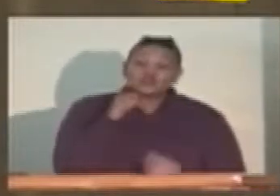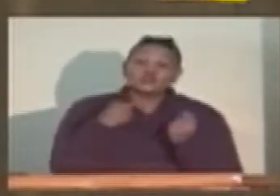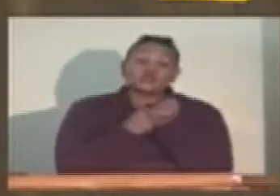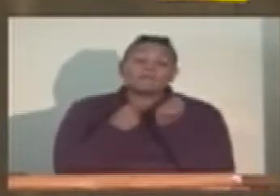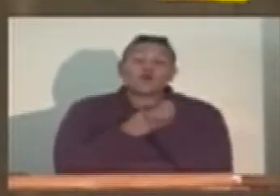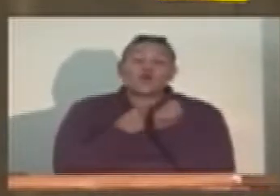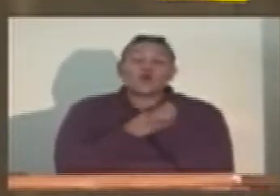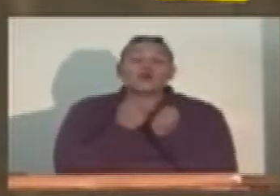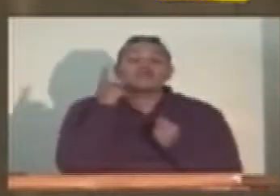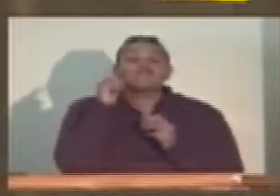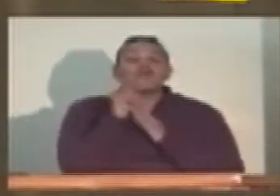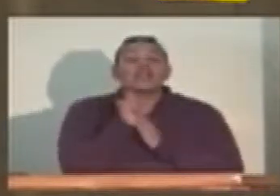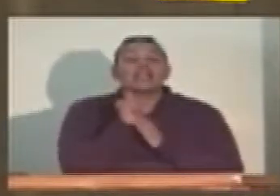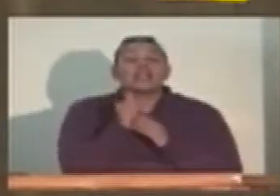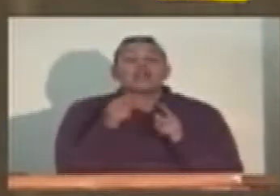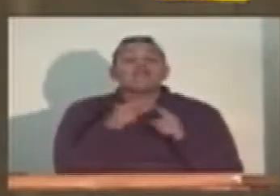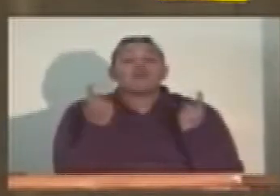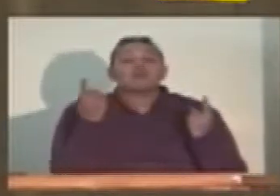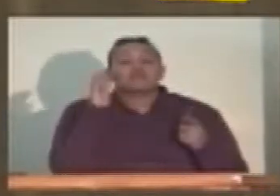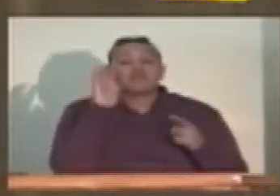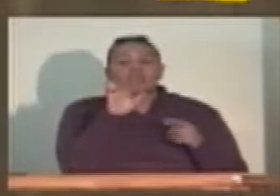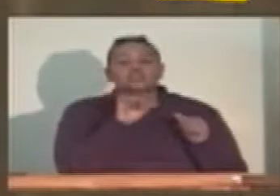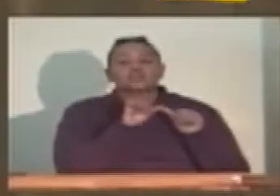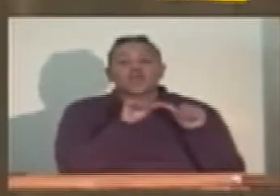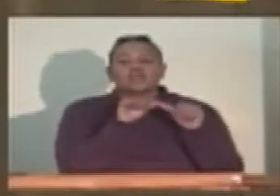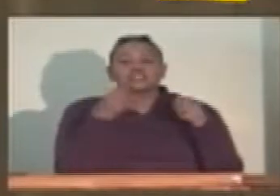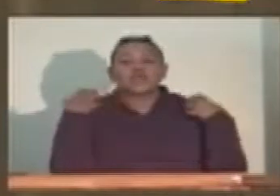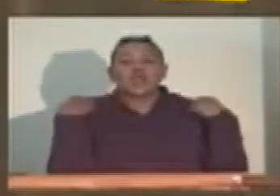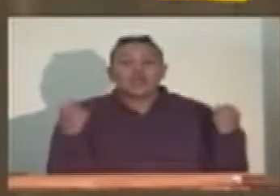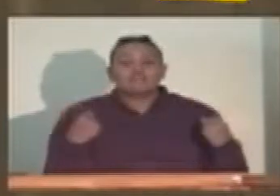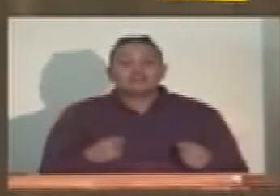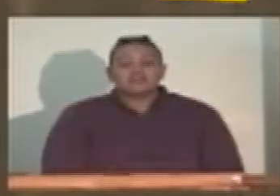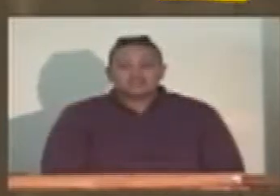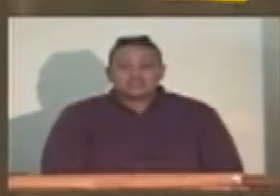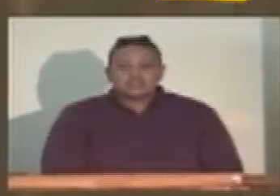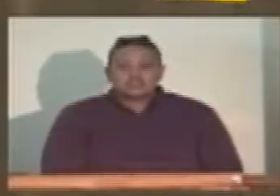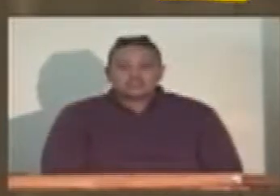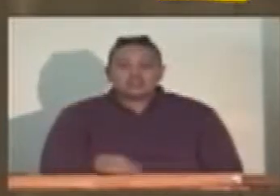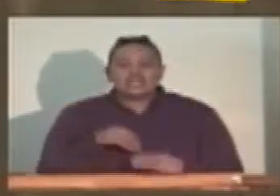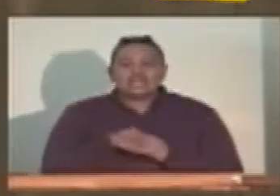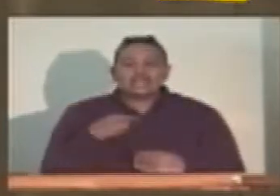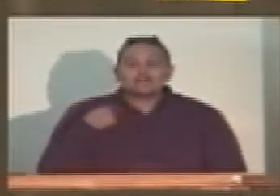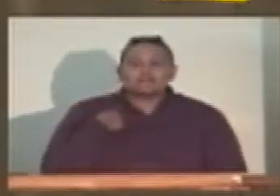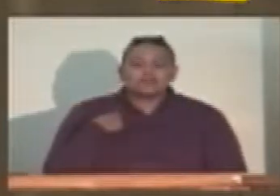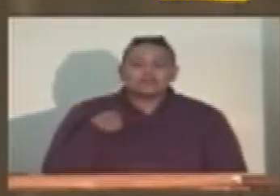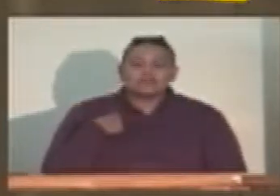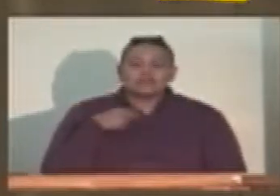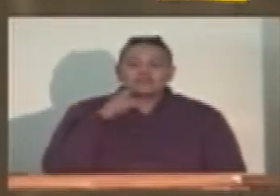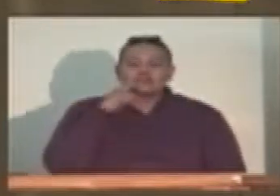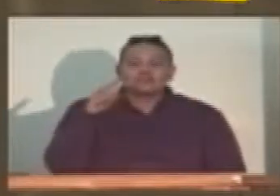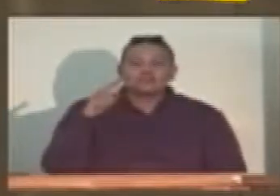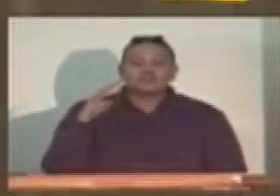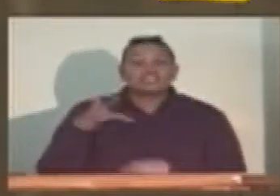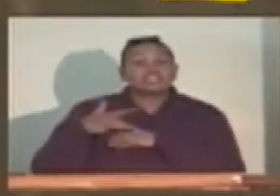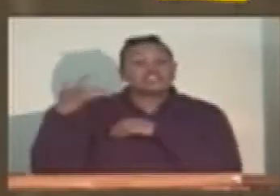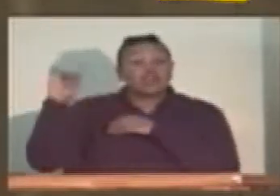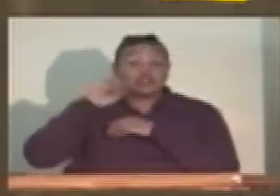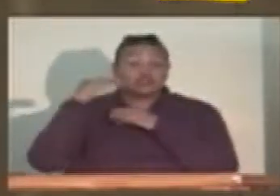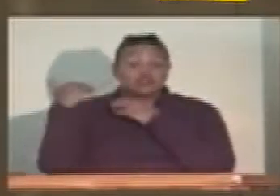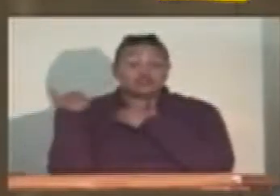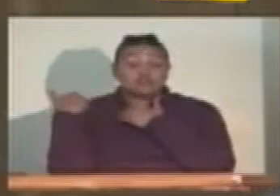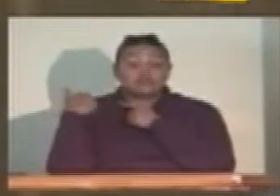support for the Leader of the Opposition for his continued confidence in me to shadow the portfolio